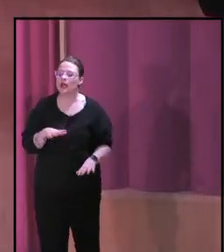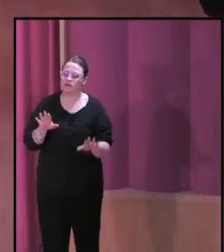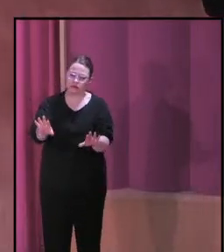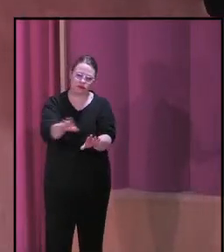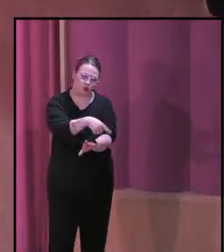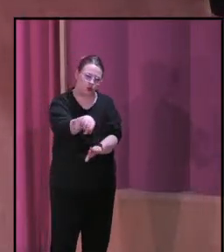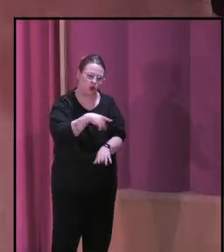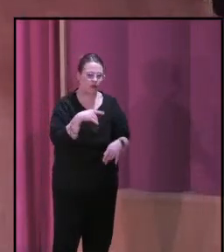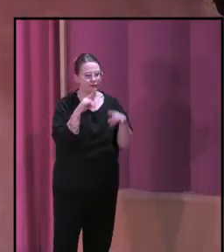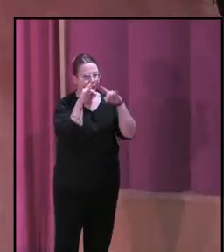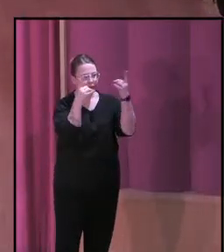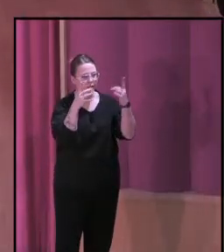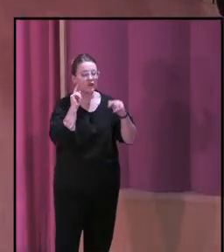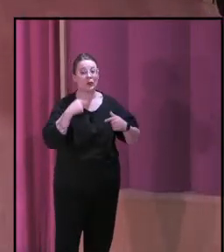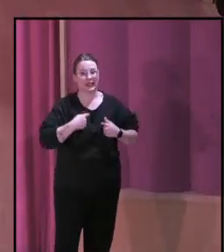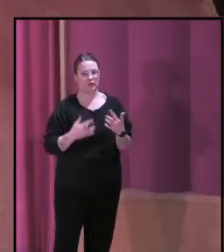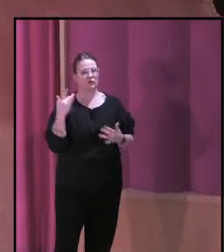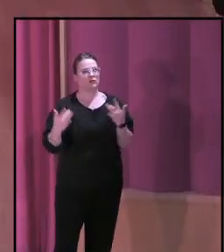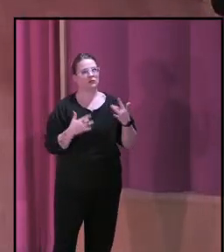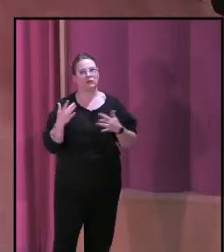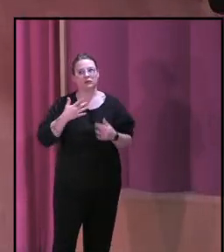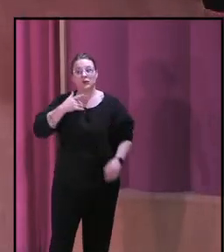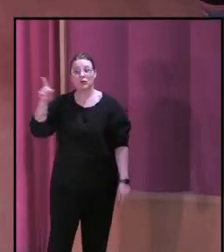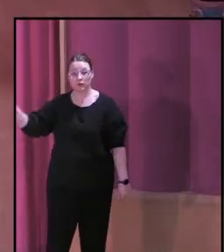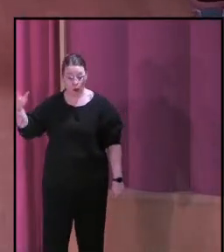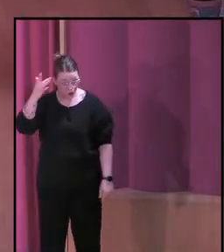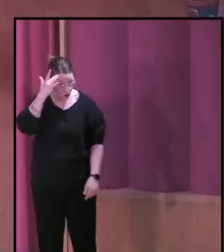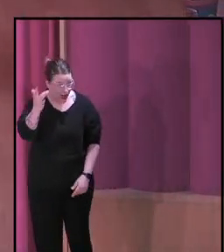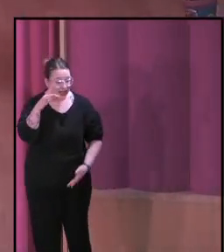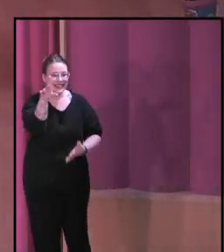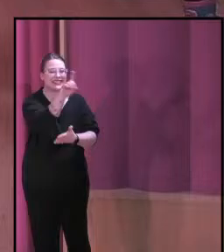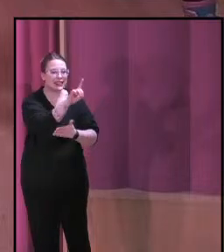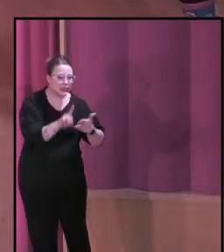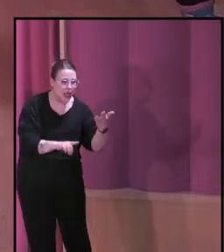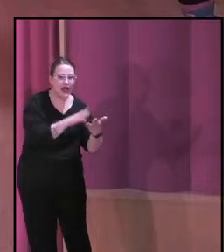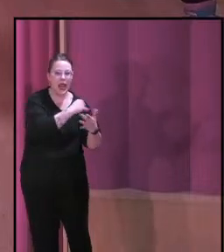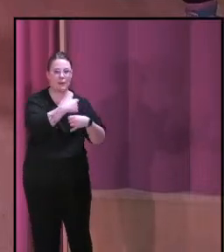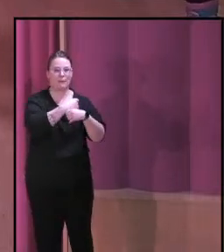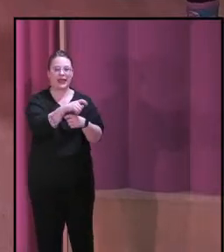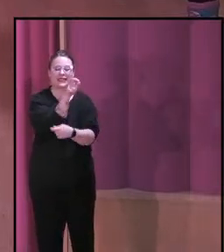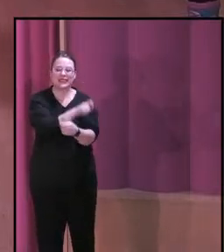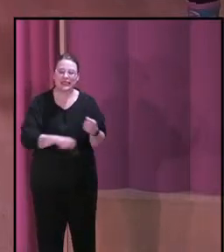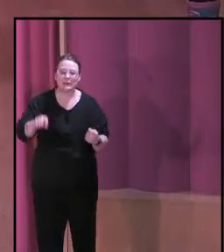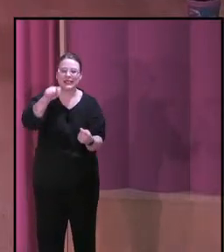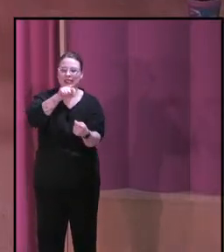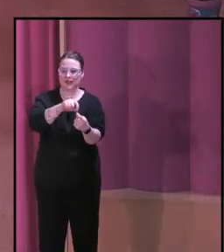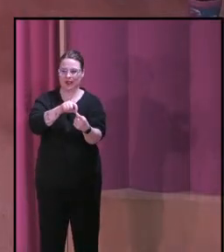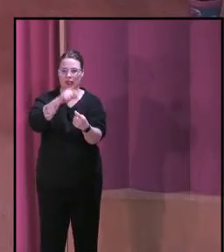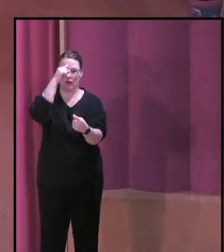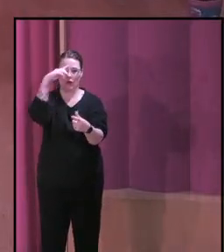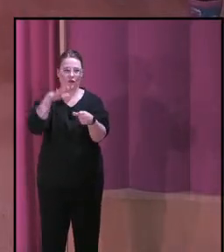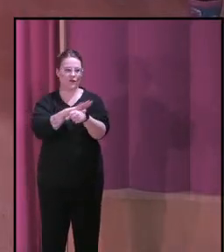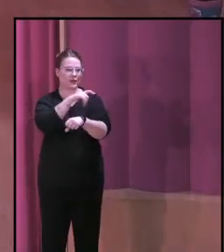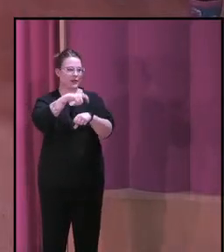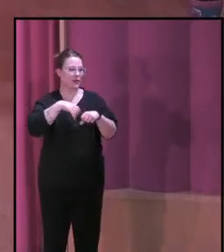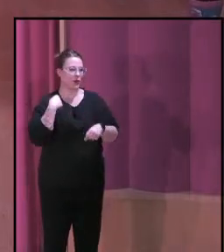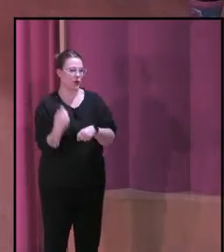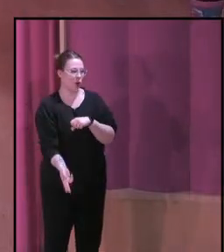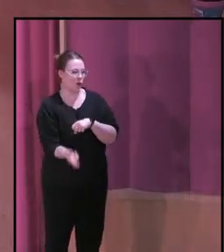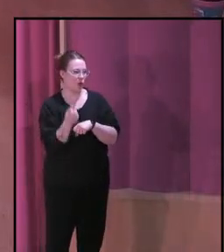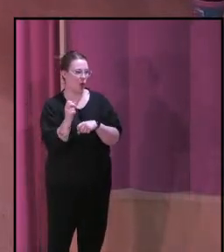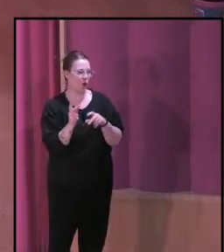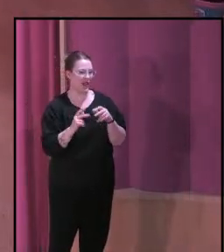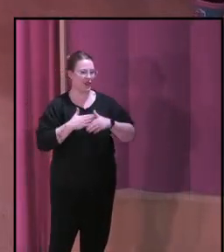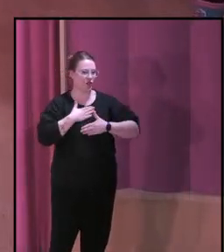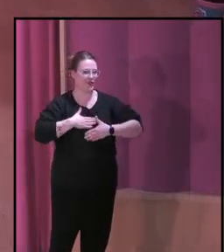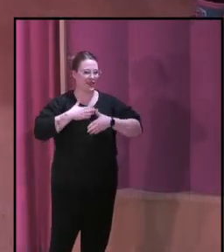but this is a very exciting yo-yo because it was designed and manufactured specifically for full-time yo-yo entertainers like myself.